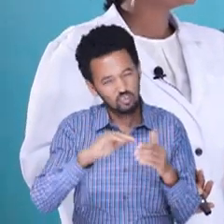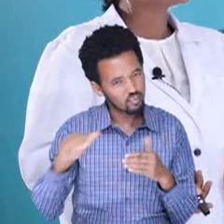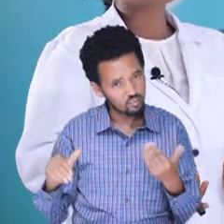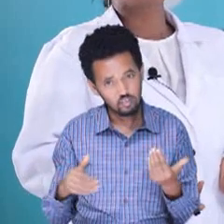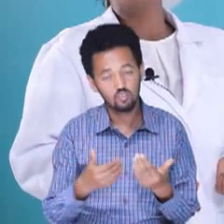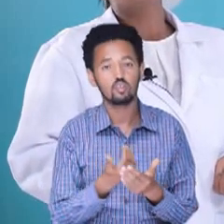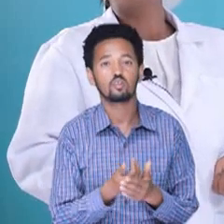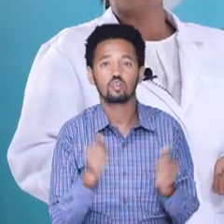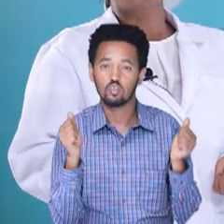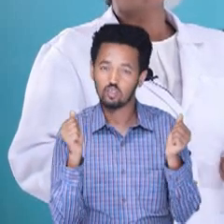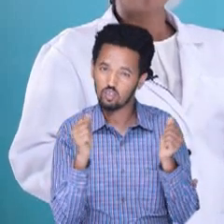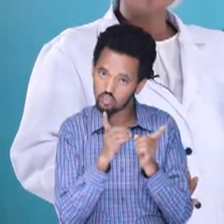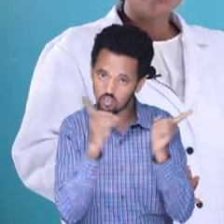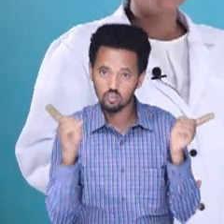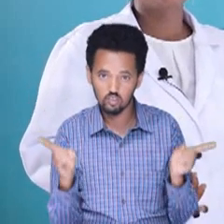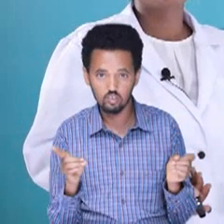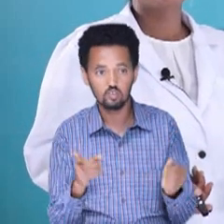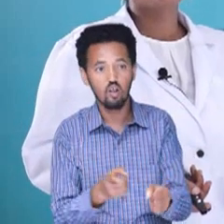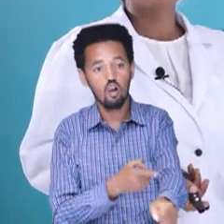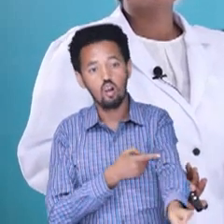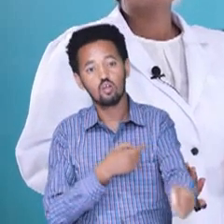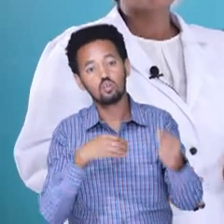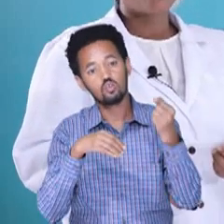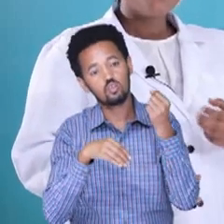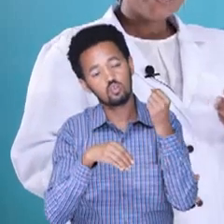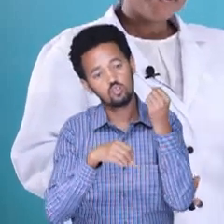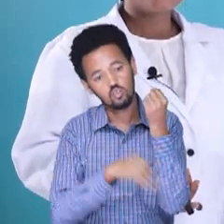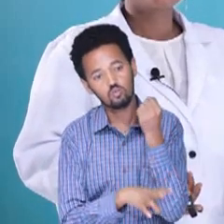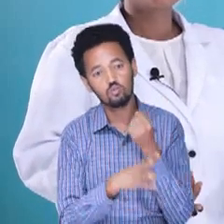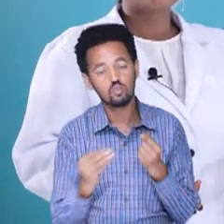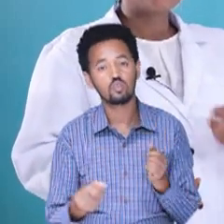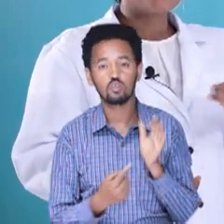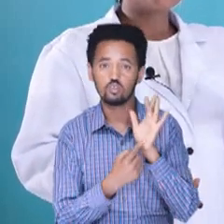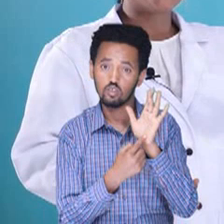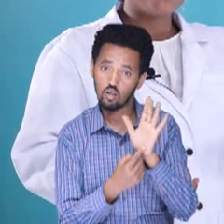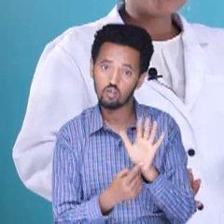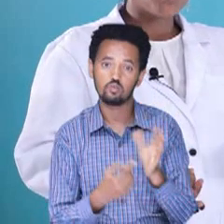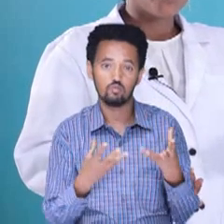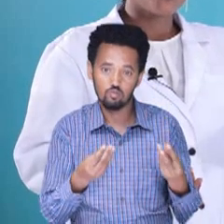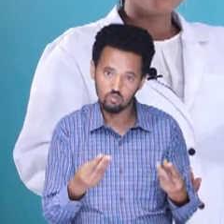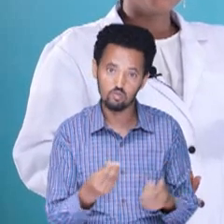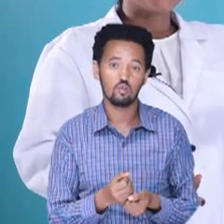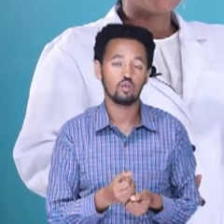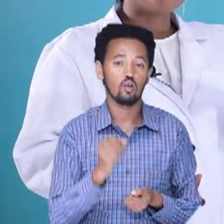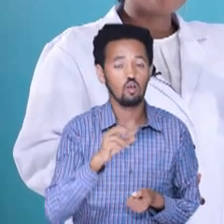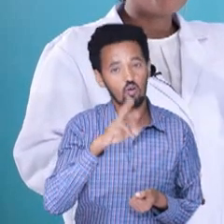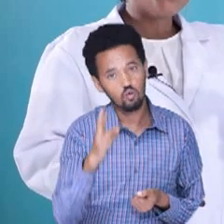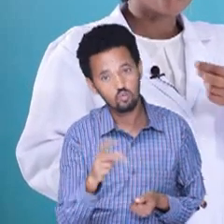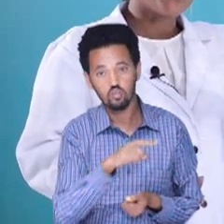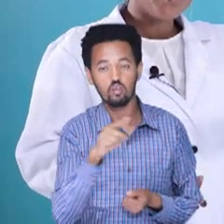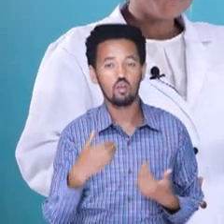general, desert vegetation have long roots, oily leaves. These oily leaves, or they